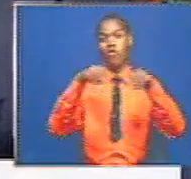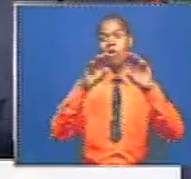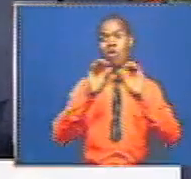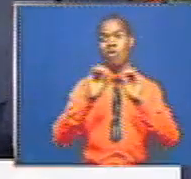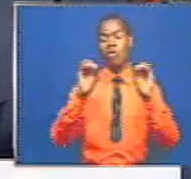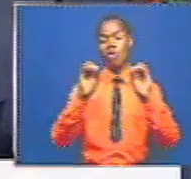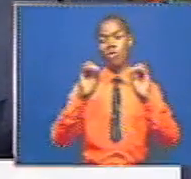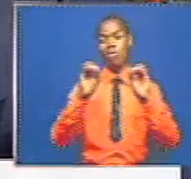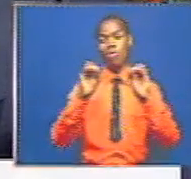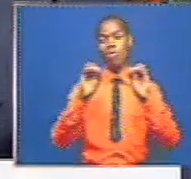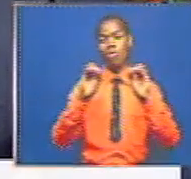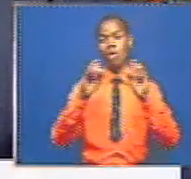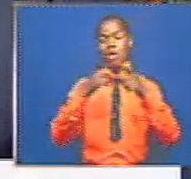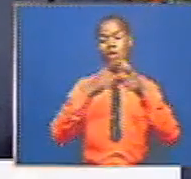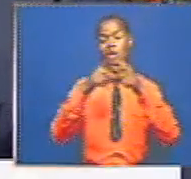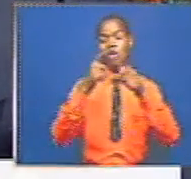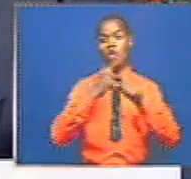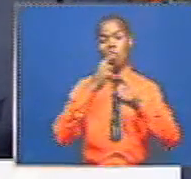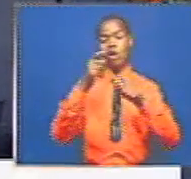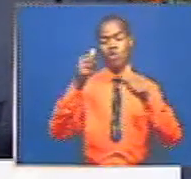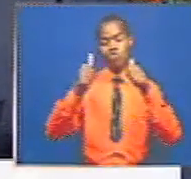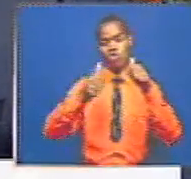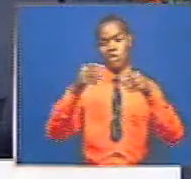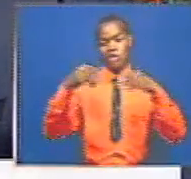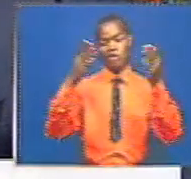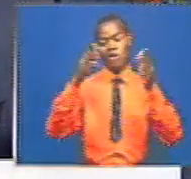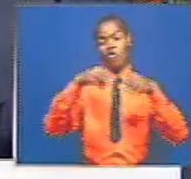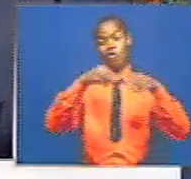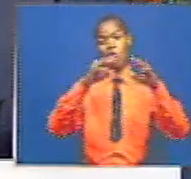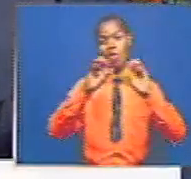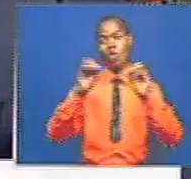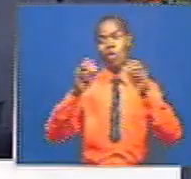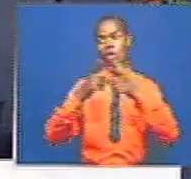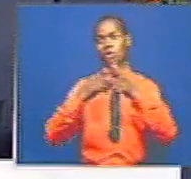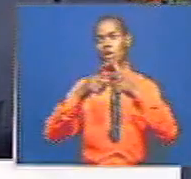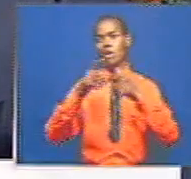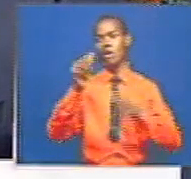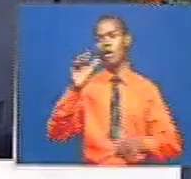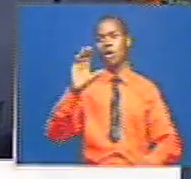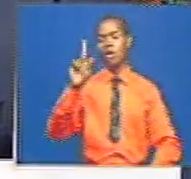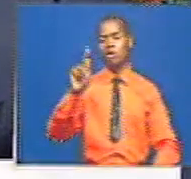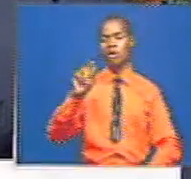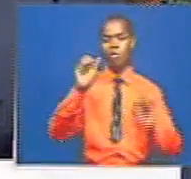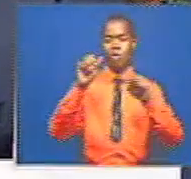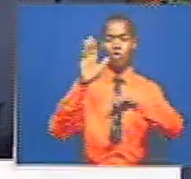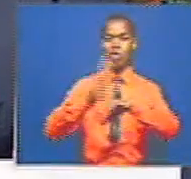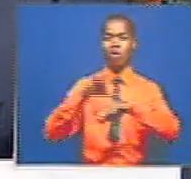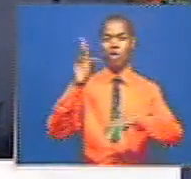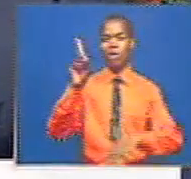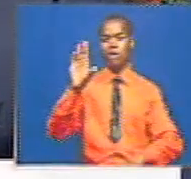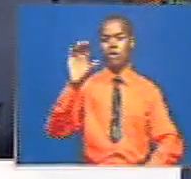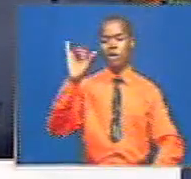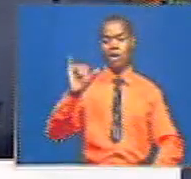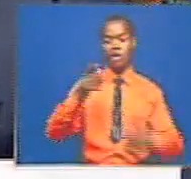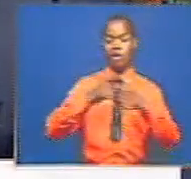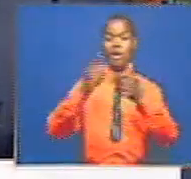act, if they do not follow the orders we have given them, the act is very clear. We'll call in the DCI and we'll have to arrest